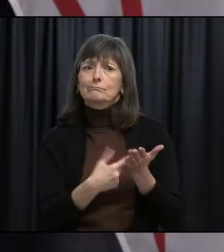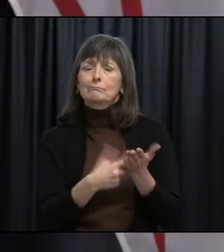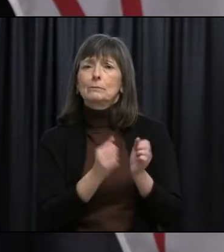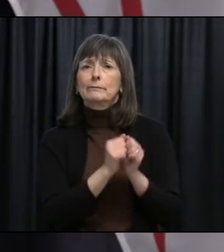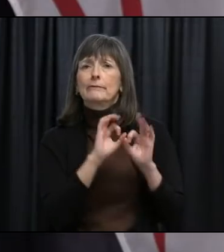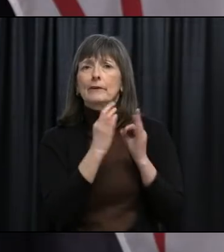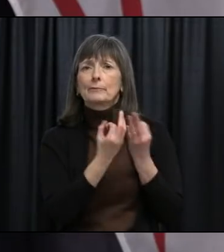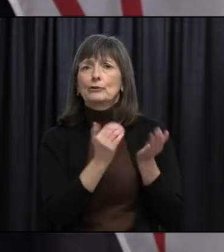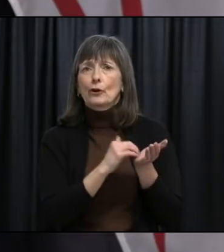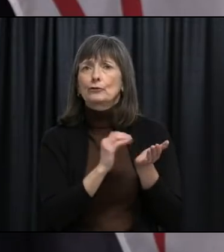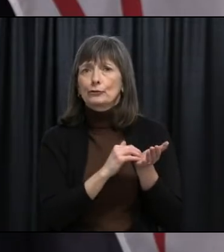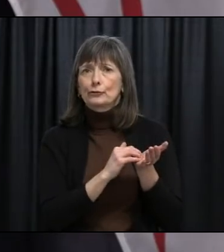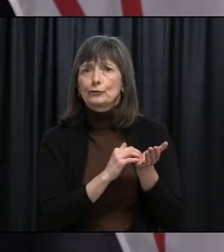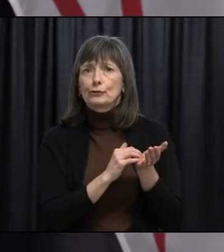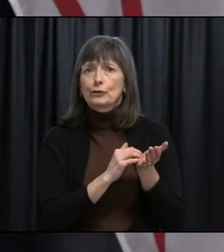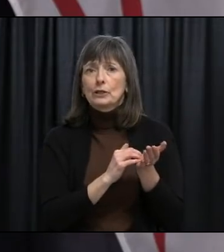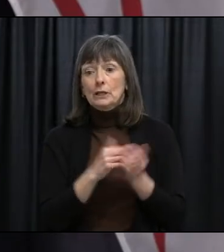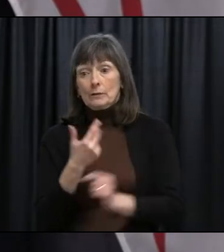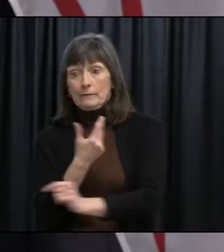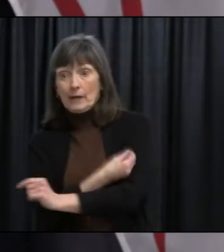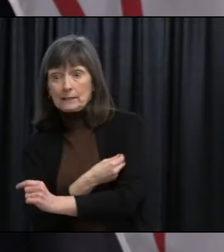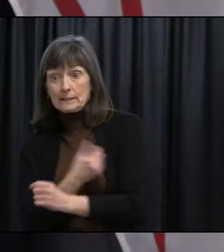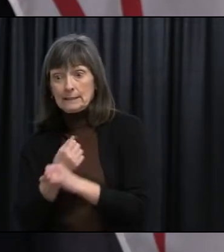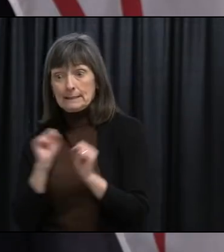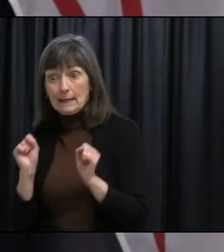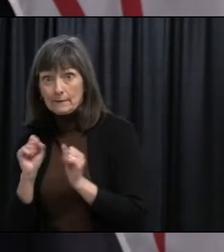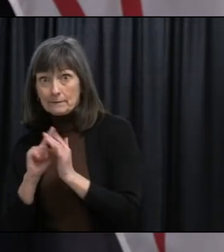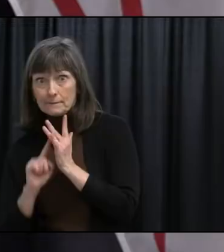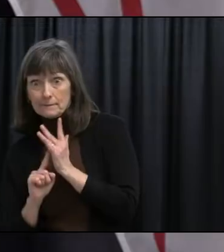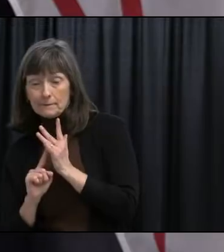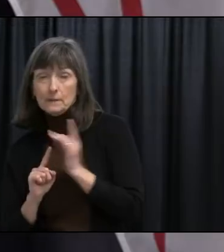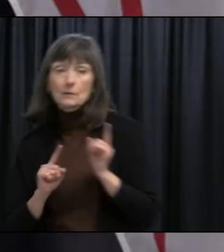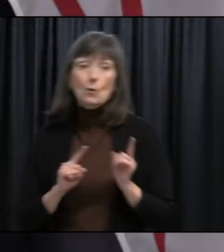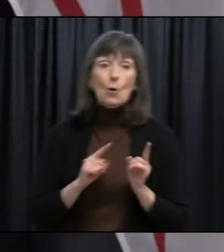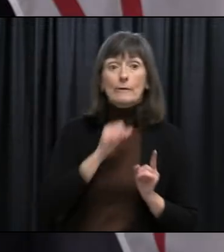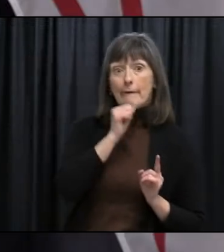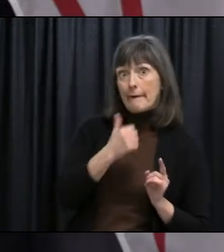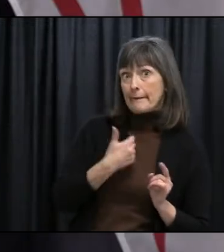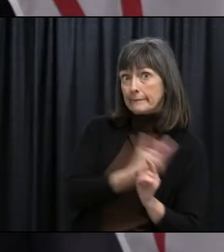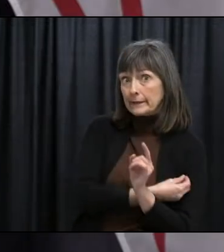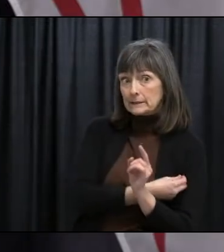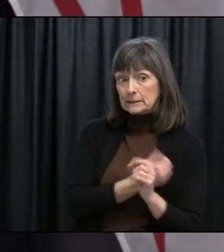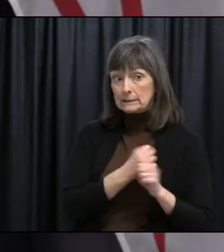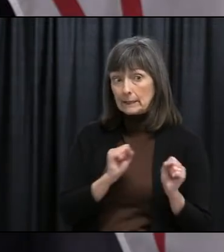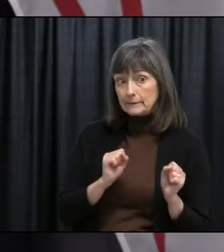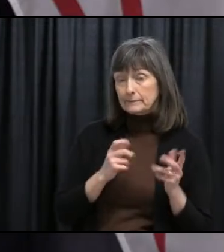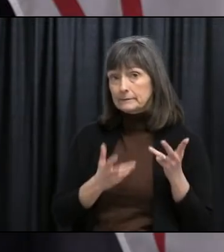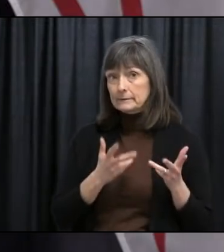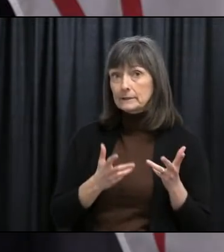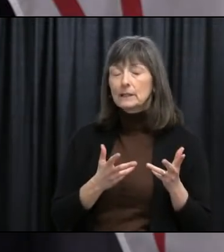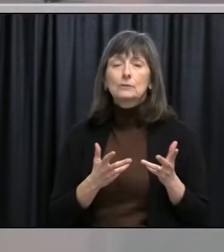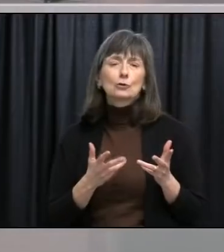risk compared with the vaccine, that certainly we encourage you to do that.